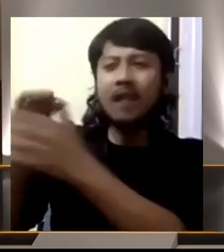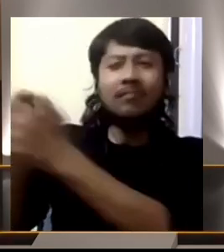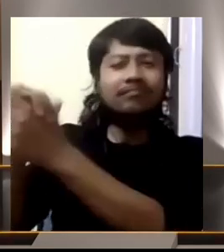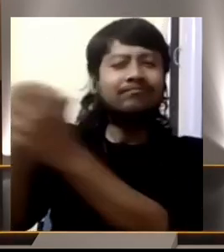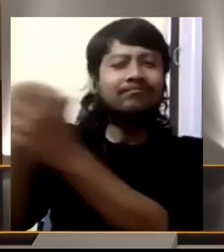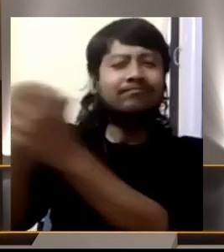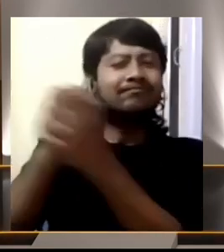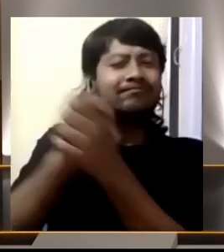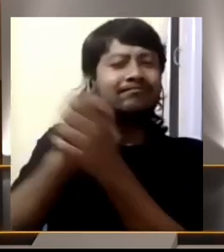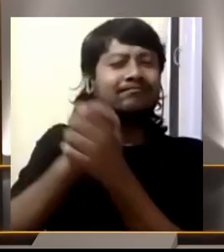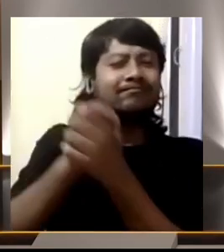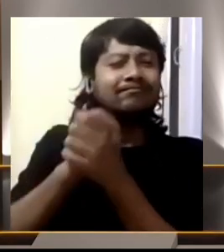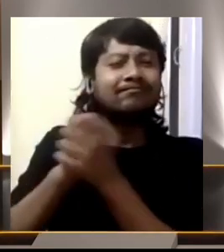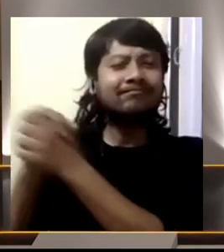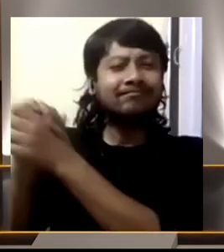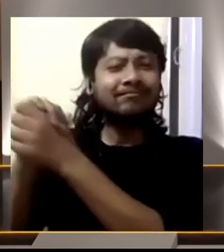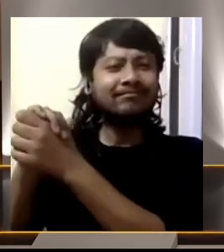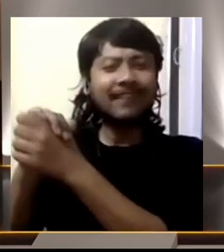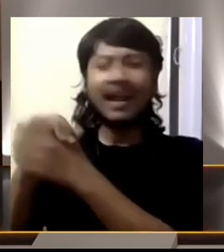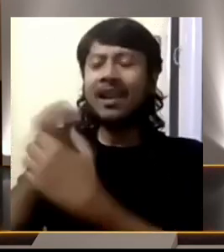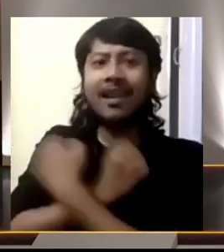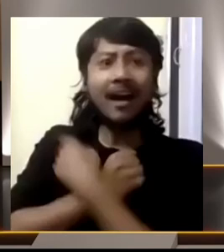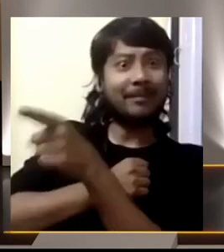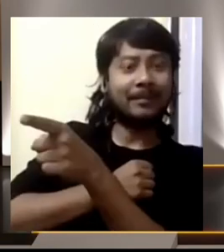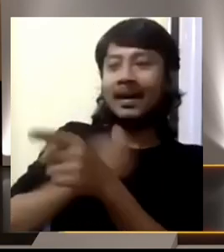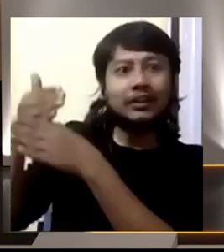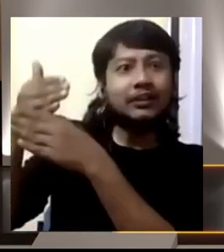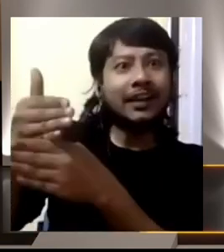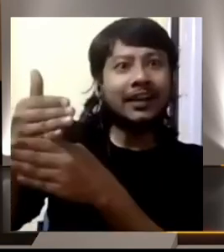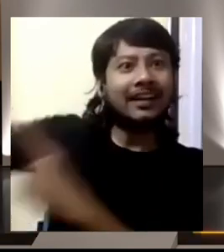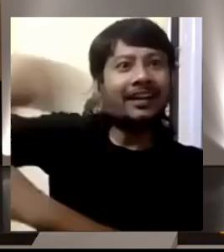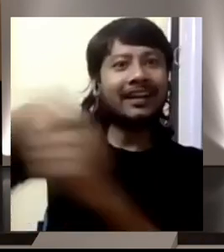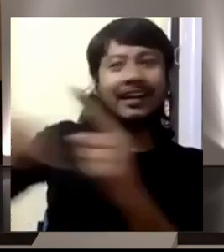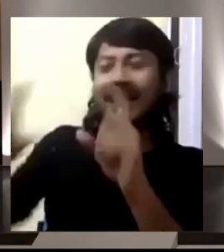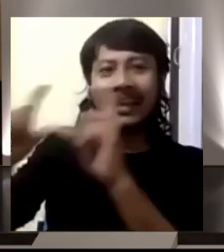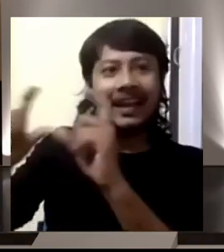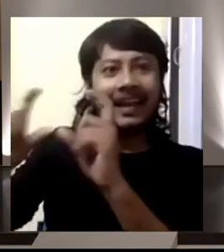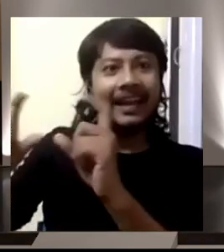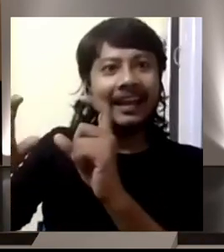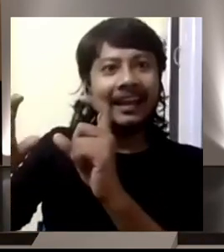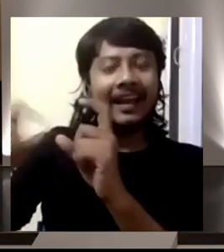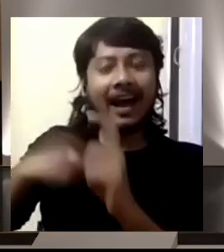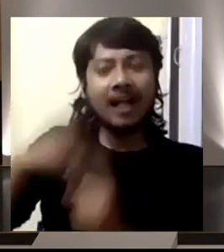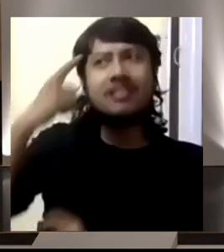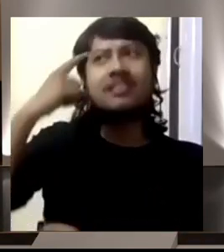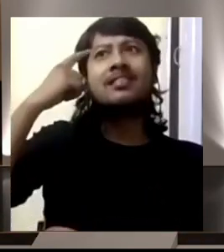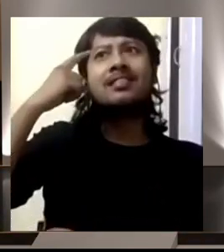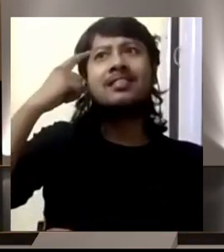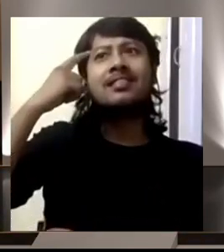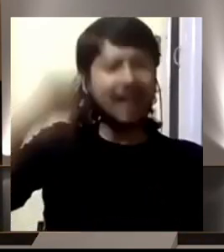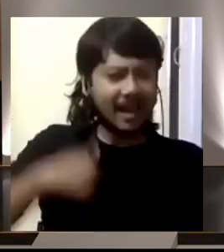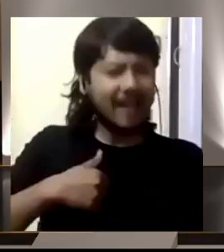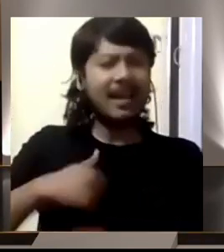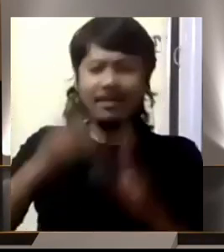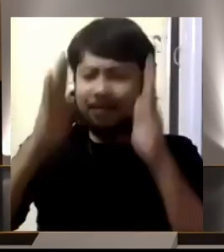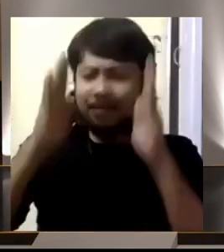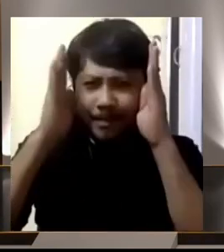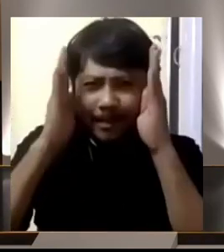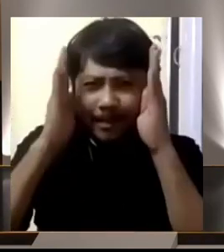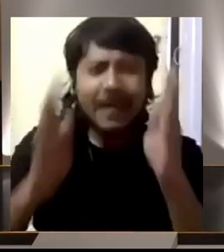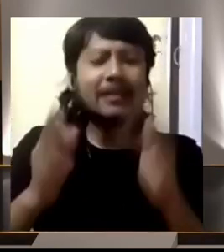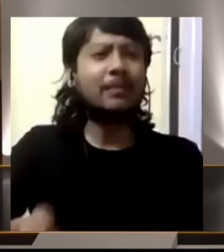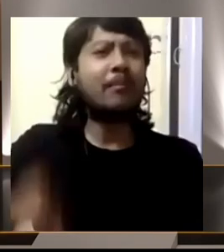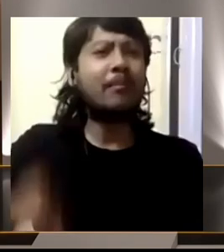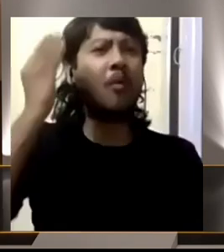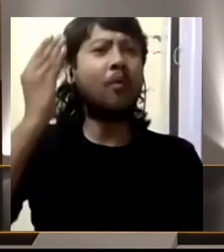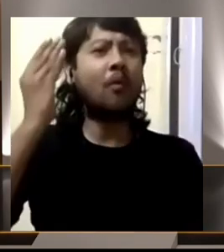more attention, of listening, of being patient, of choosing words and actions carefully to make